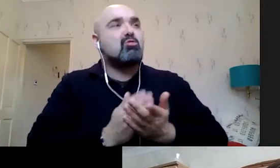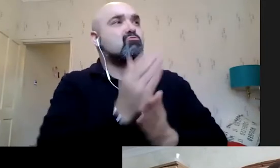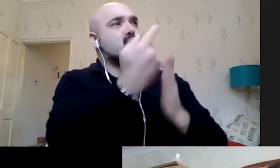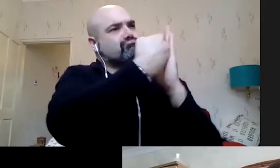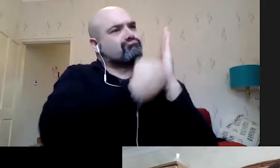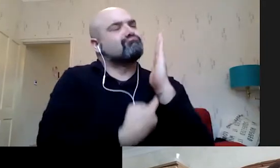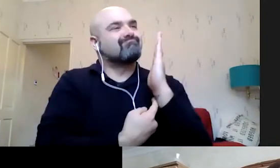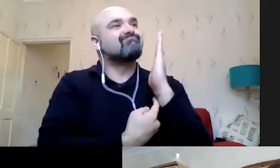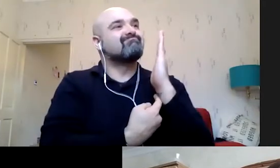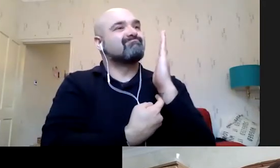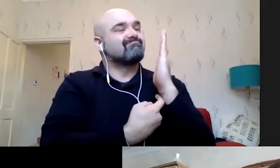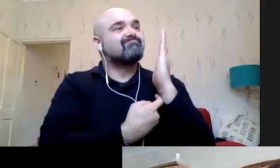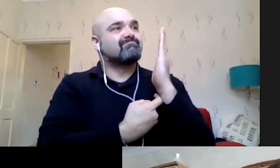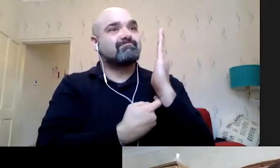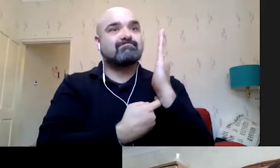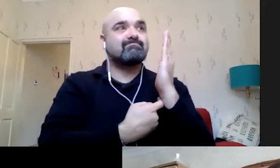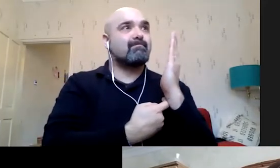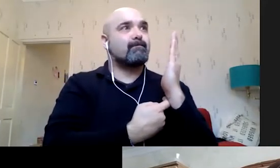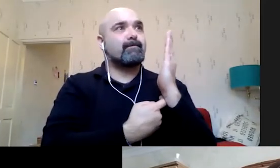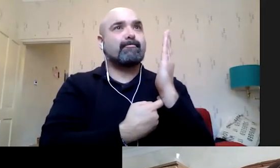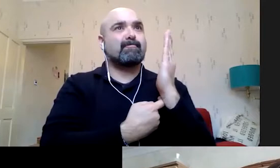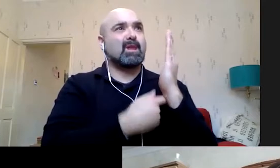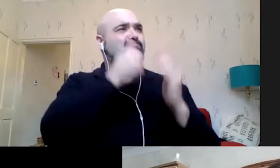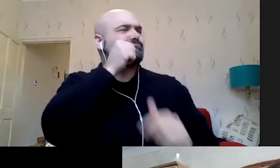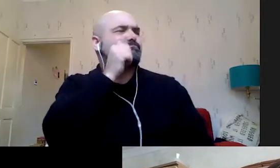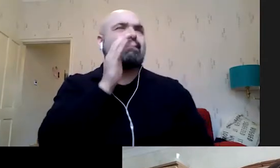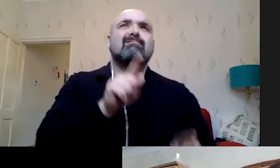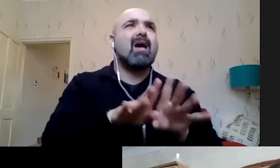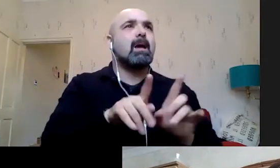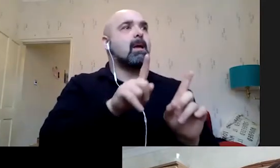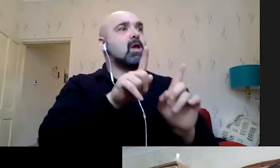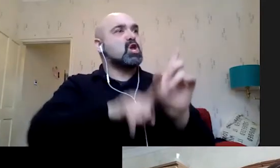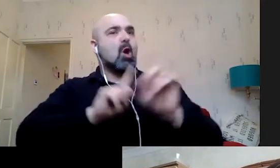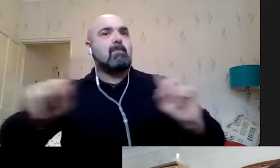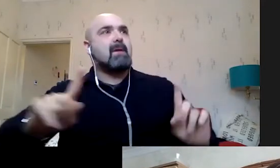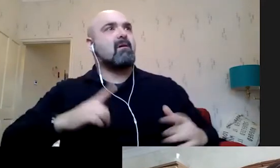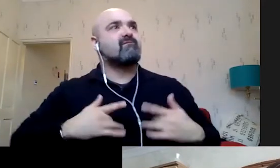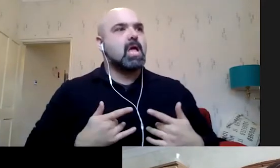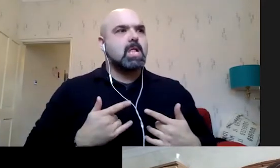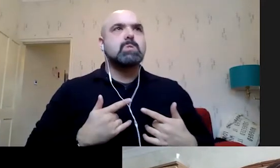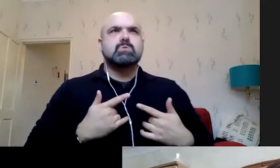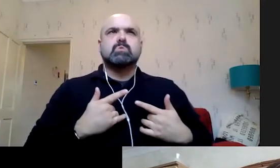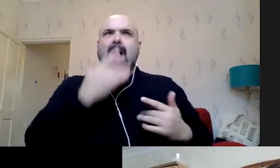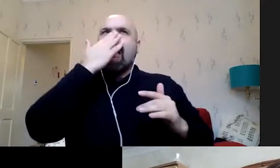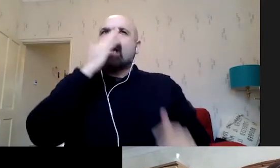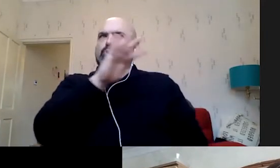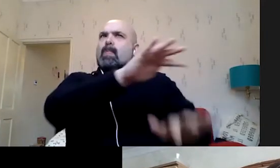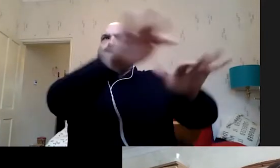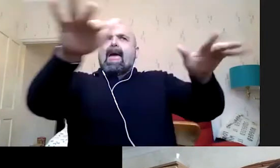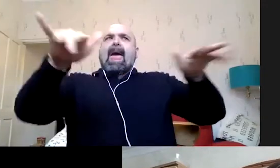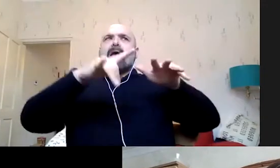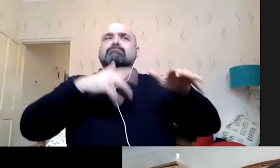and even if not then, even the perceived attitudes by the young people makes them scared to come out and scared to look for